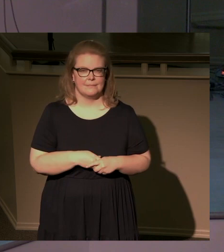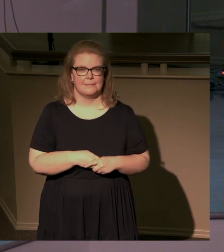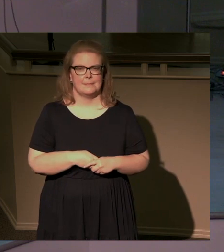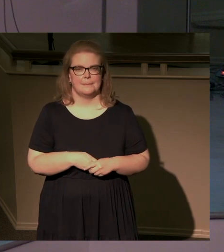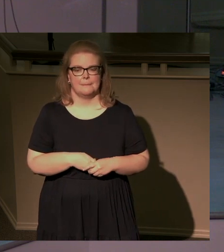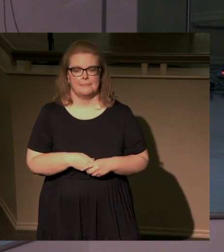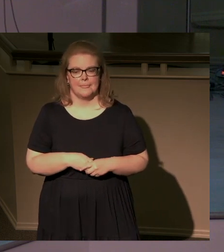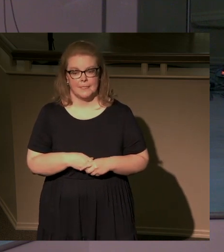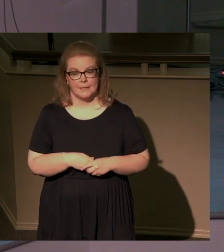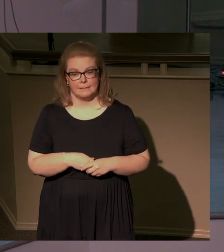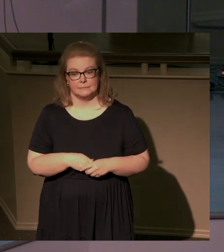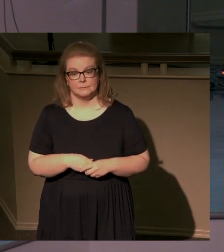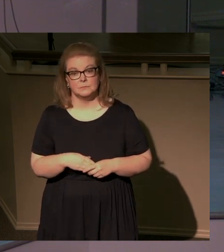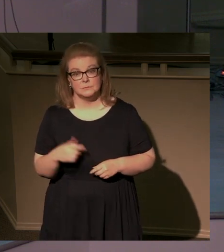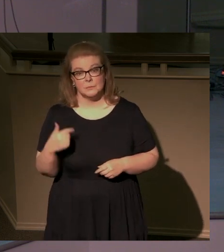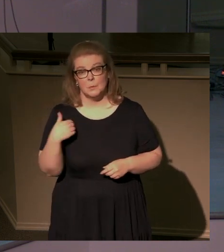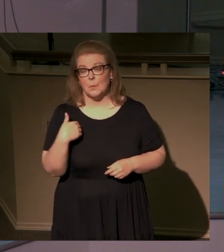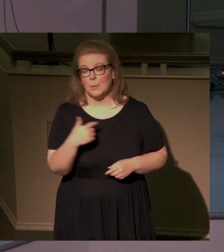We see